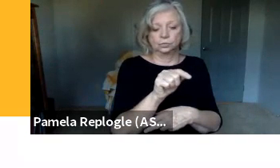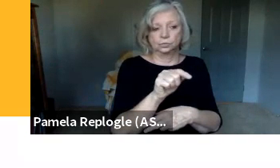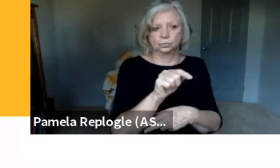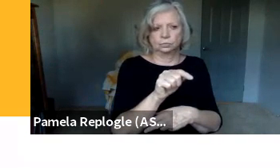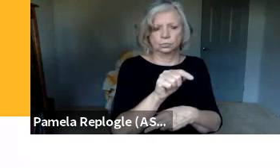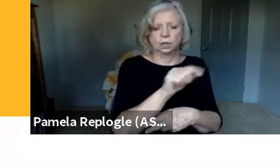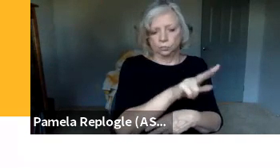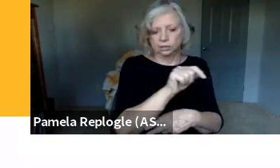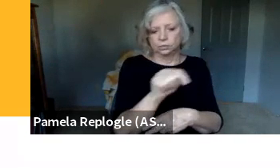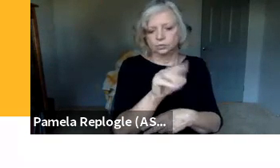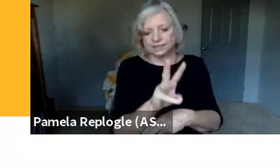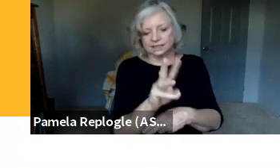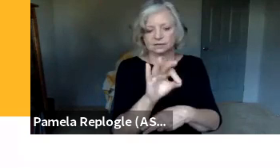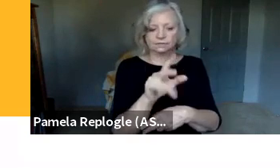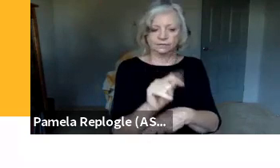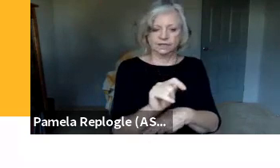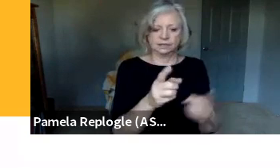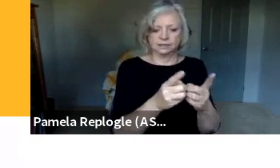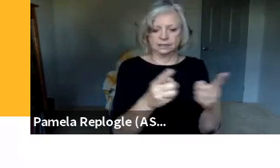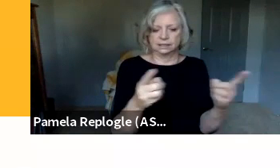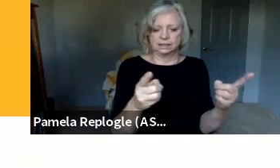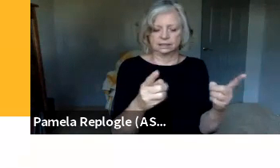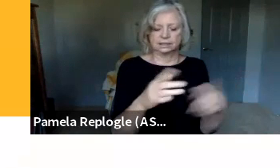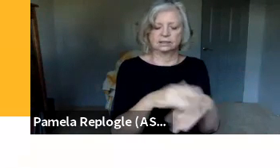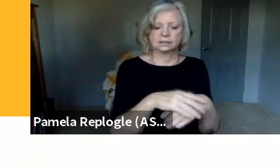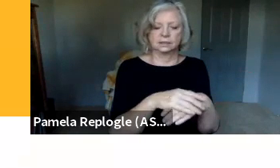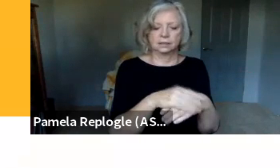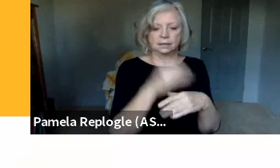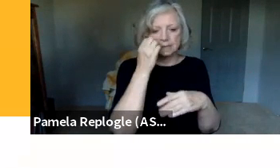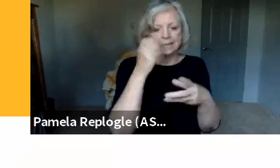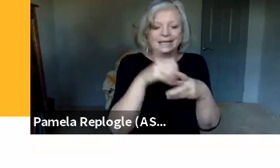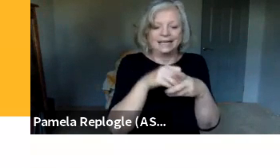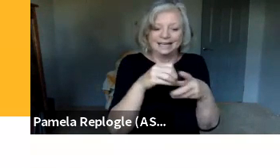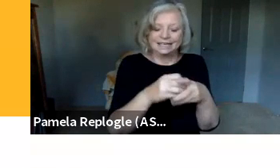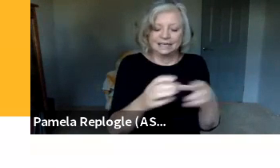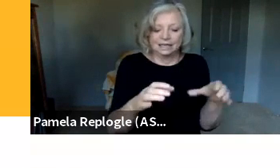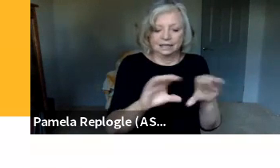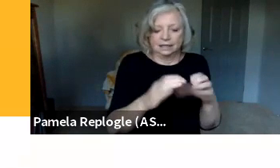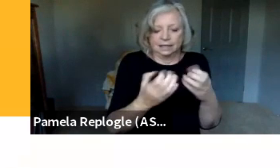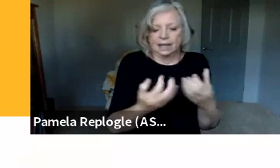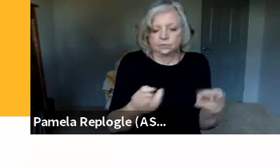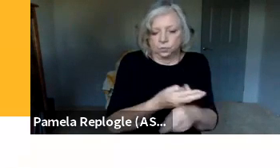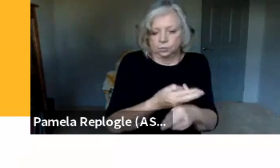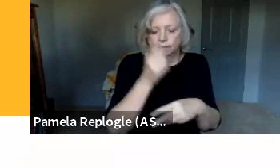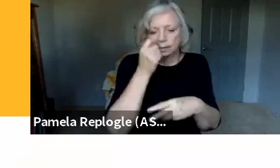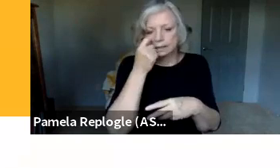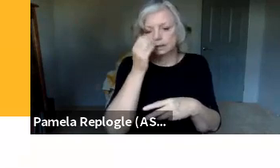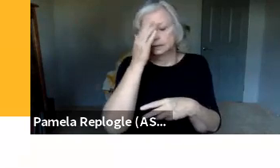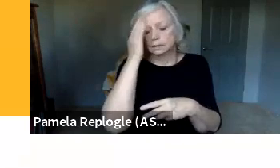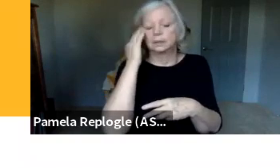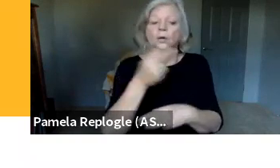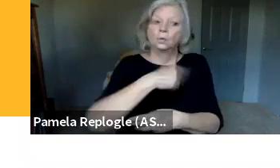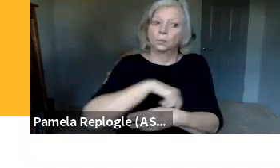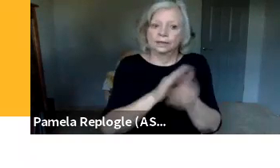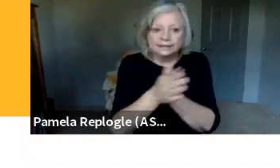inside a classroom. So I just wanted to point that out. And like Lisa said, we are anxiously awaiting